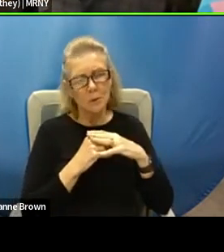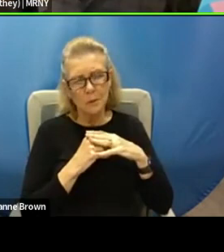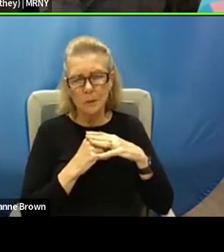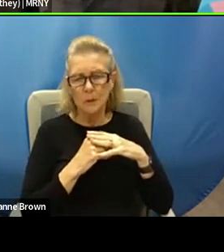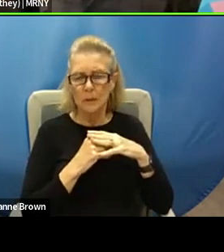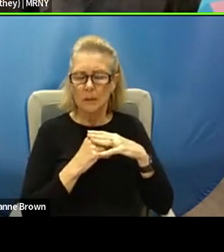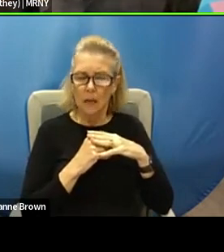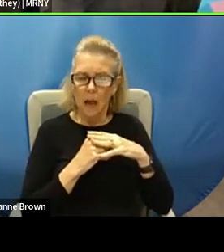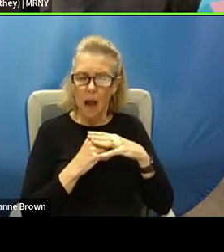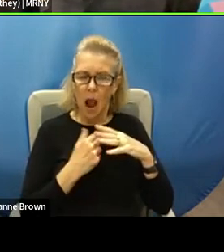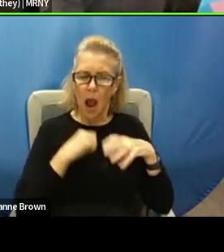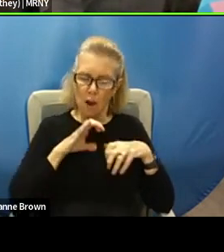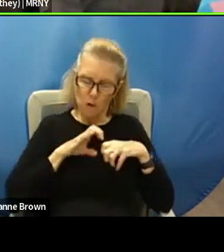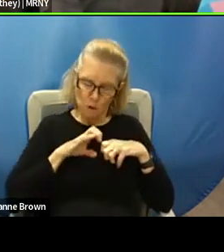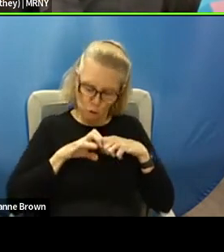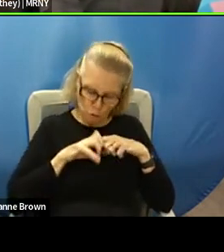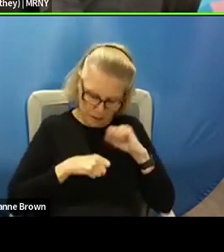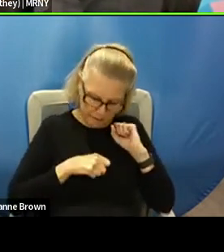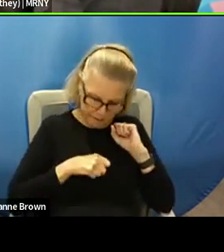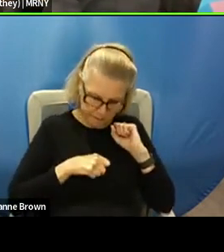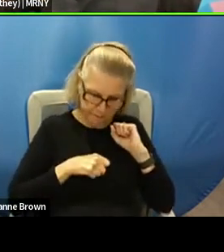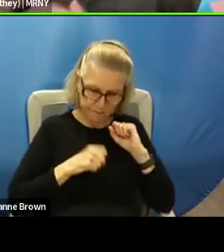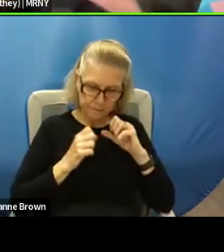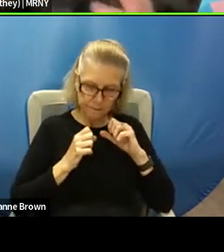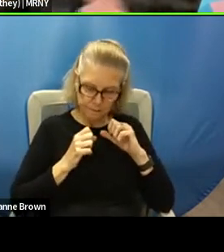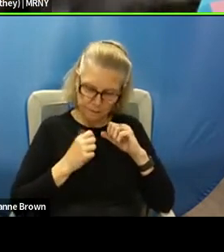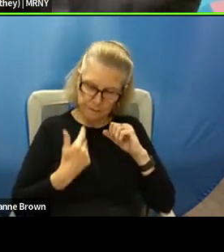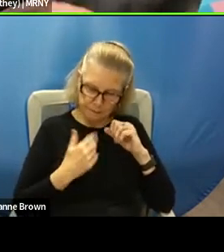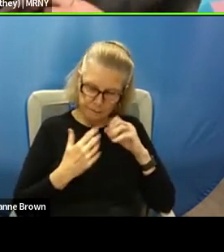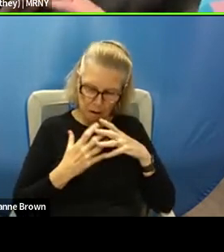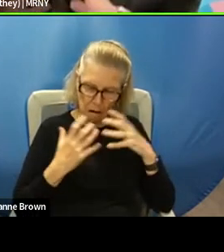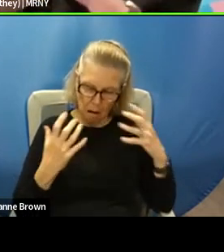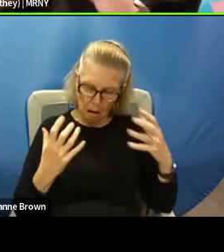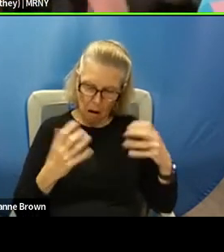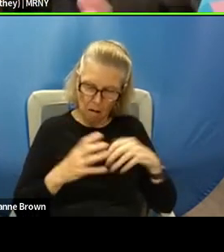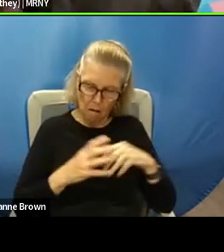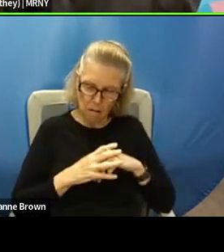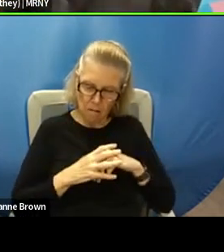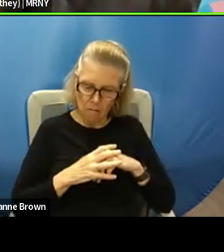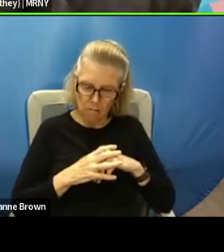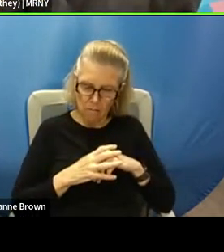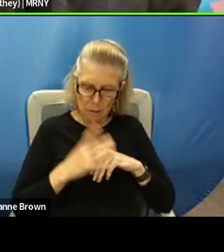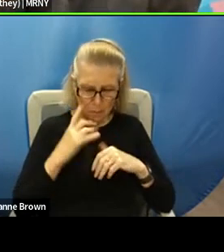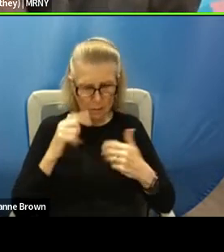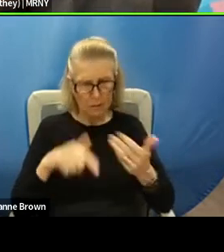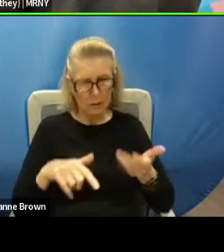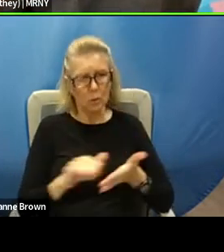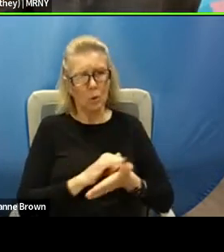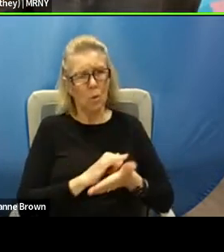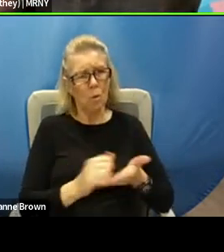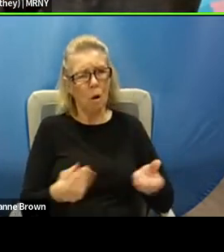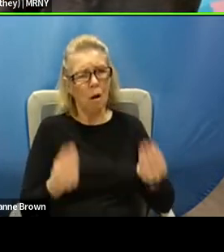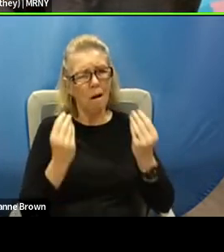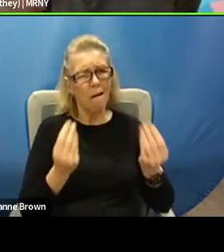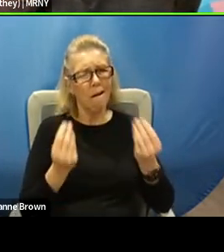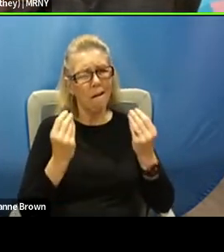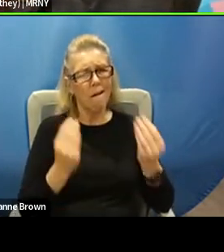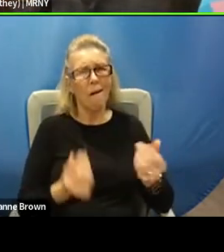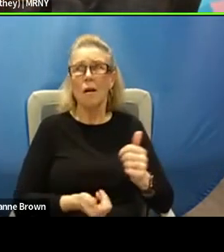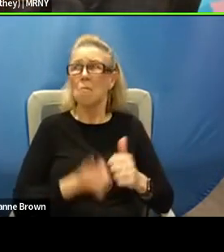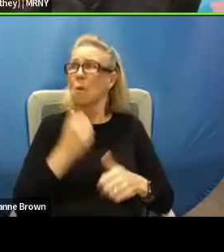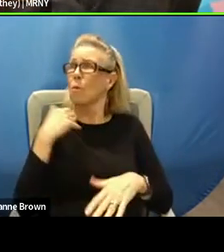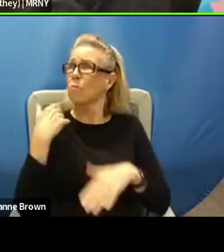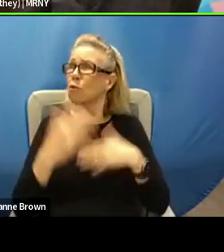I grieve hard in this work because New York is the most progressive. We talk about acceptance, we talk